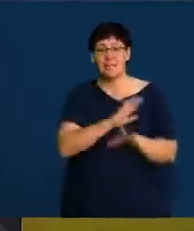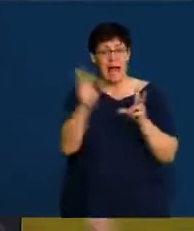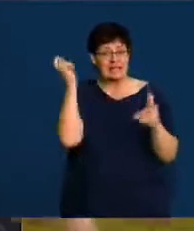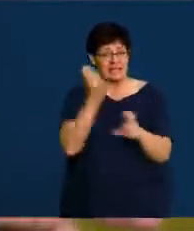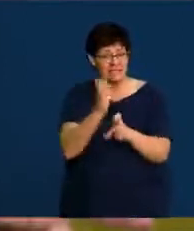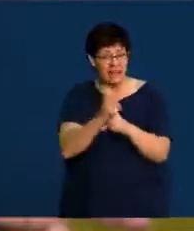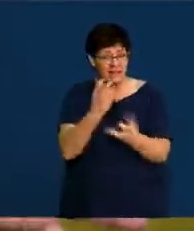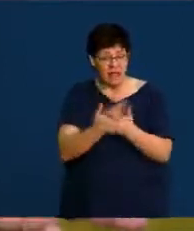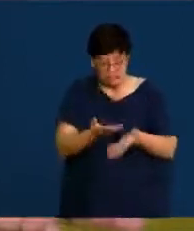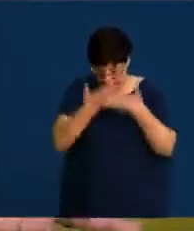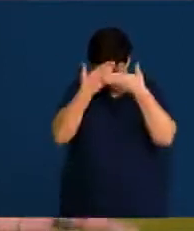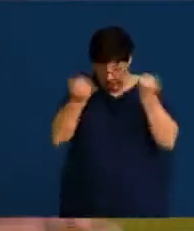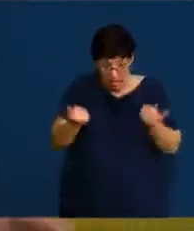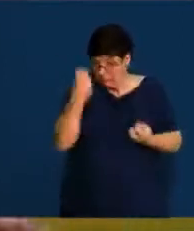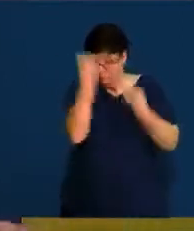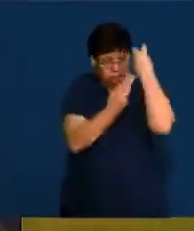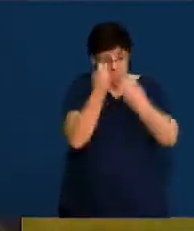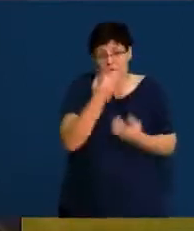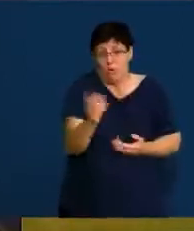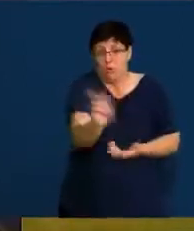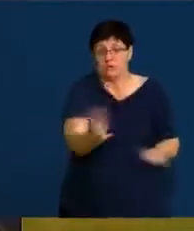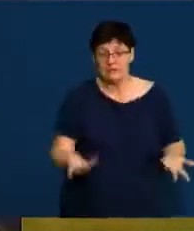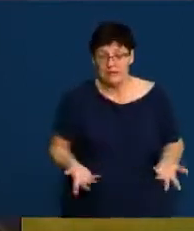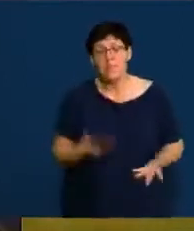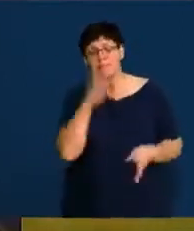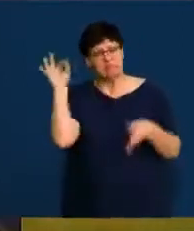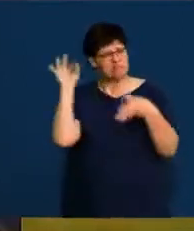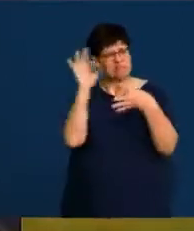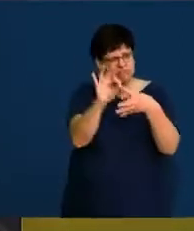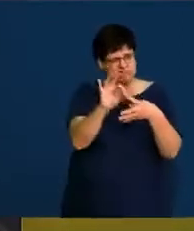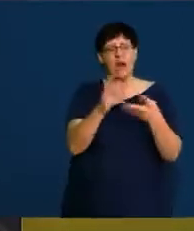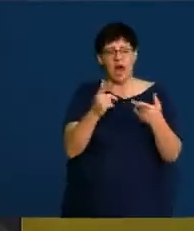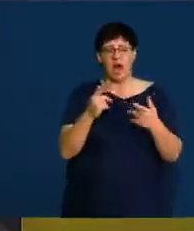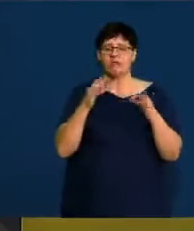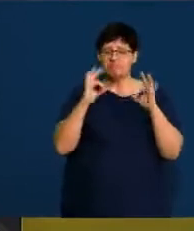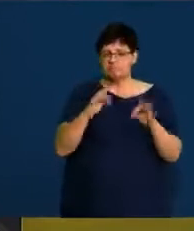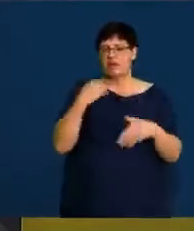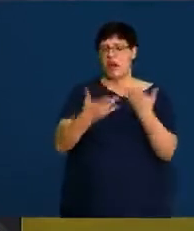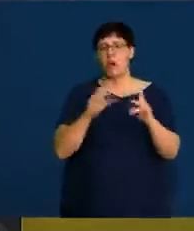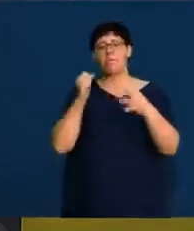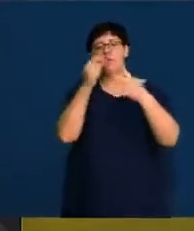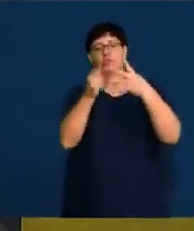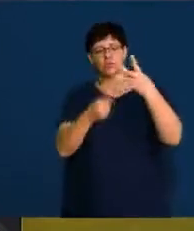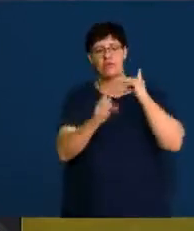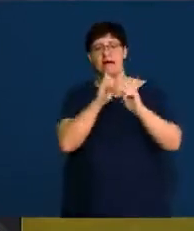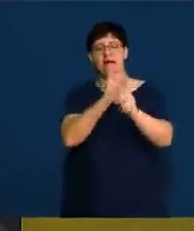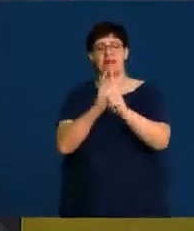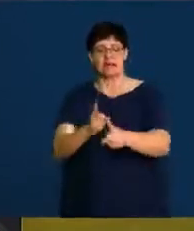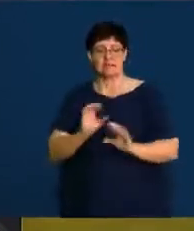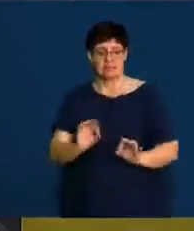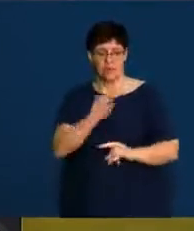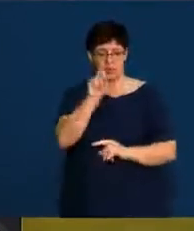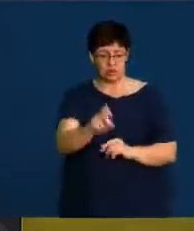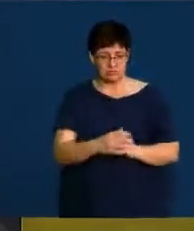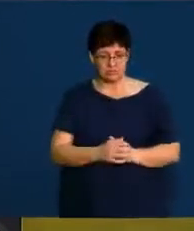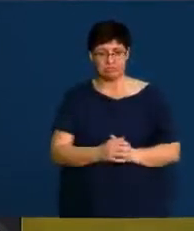difficult if you don't know what you're looking for. So be precise, be specific, Go to the point and answer the question.